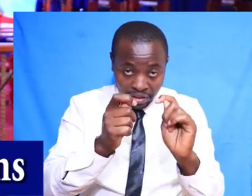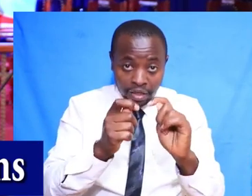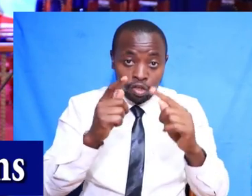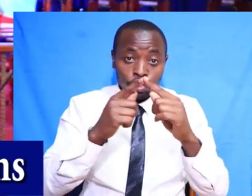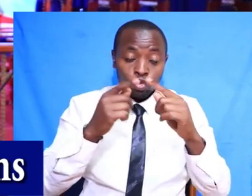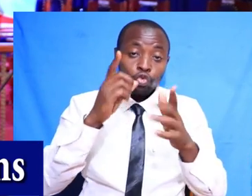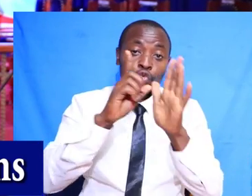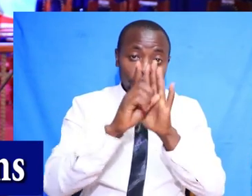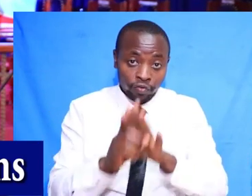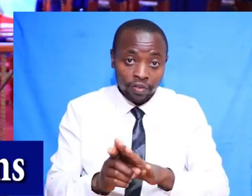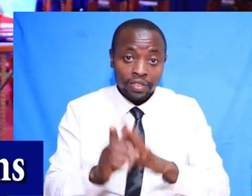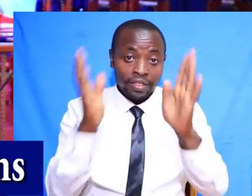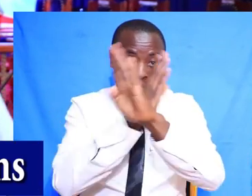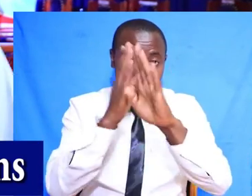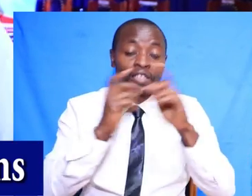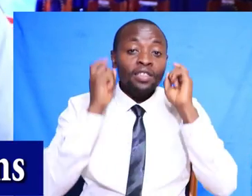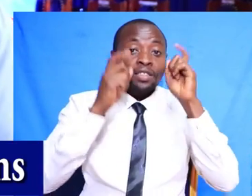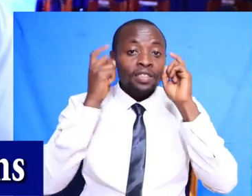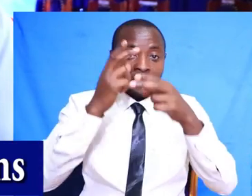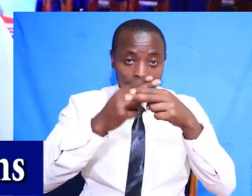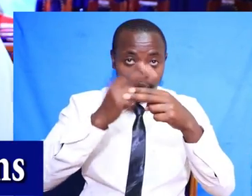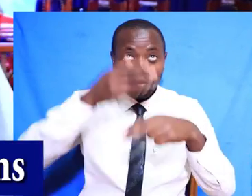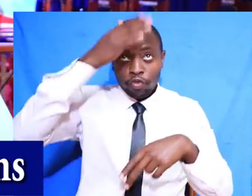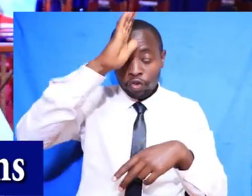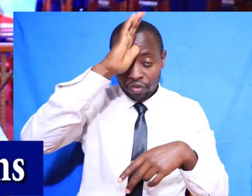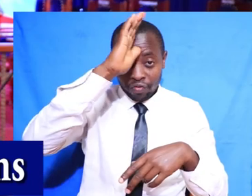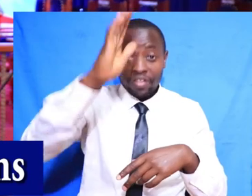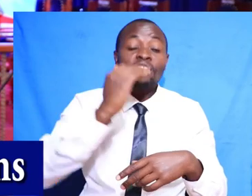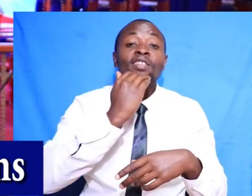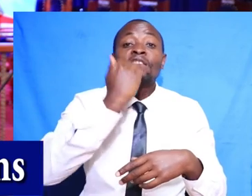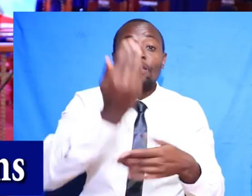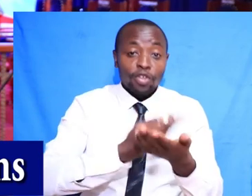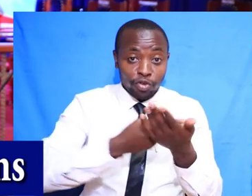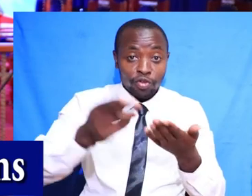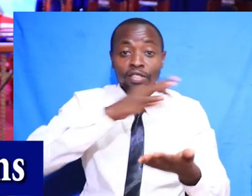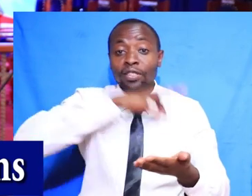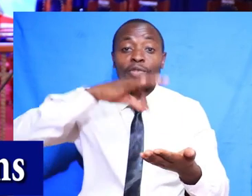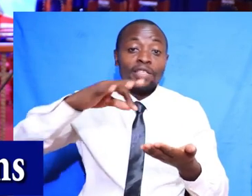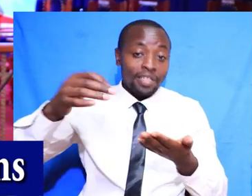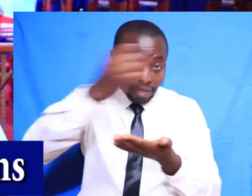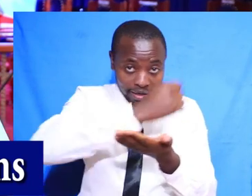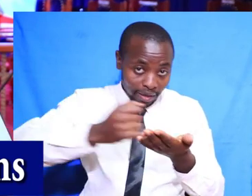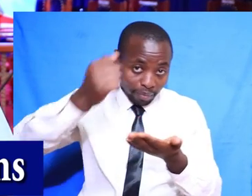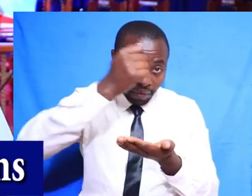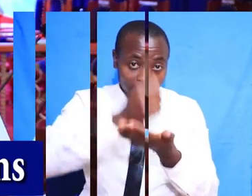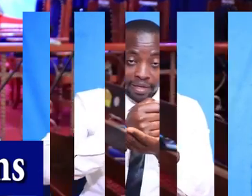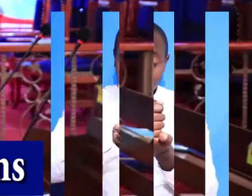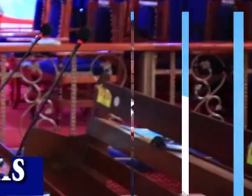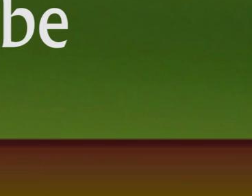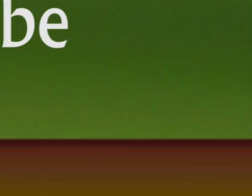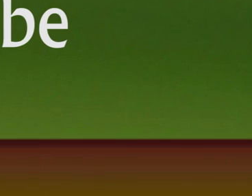overcome the hidden sins. In the name of God the Father, the Son, and the Holy Spirit. Amen.